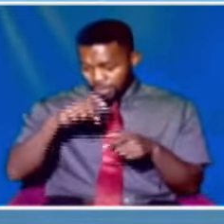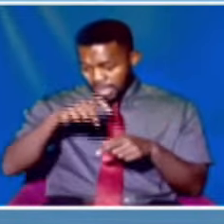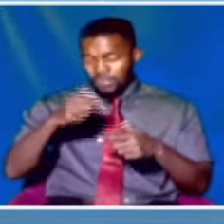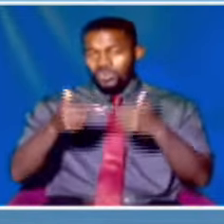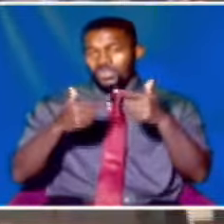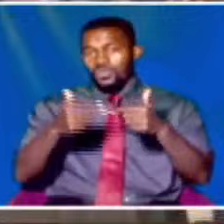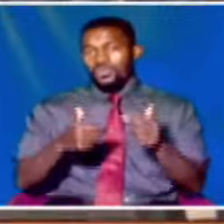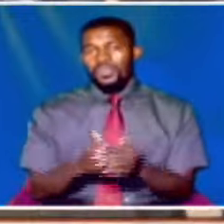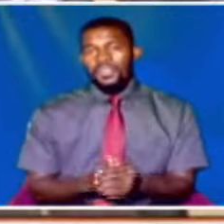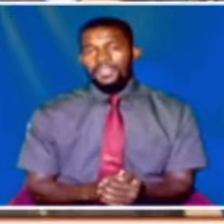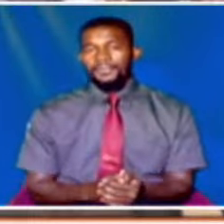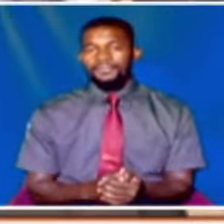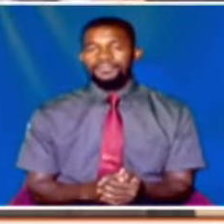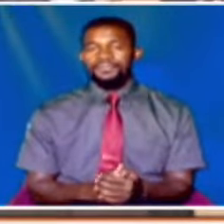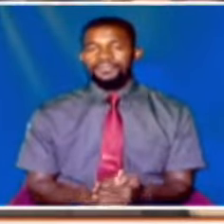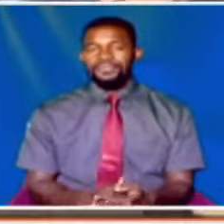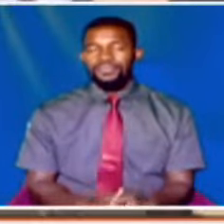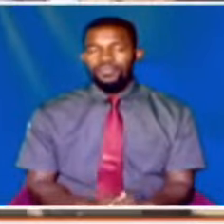details.